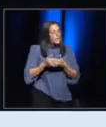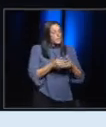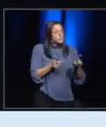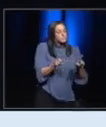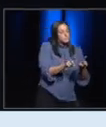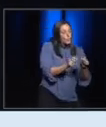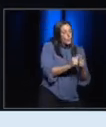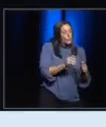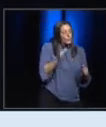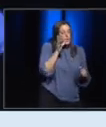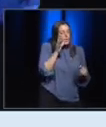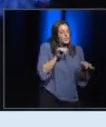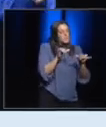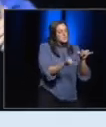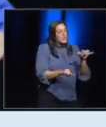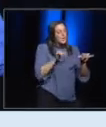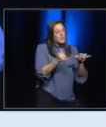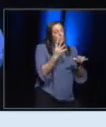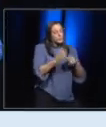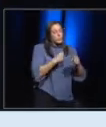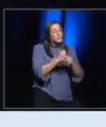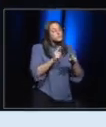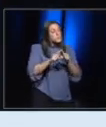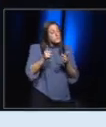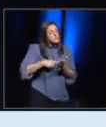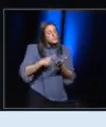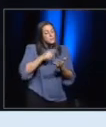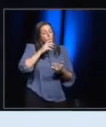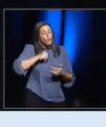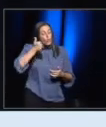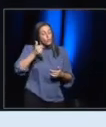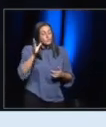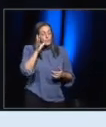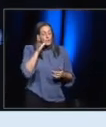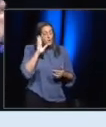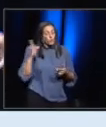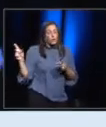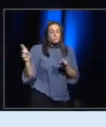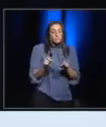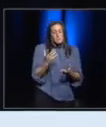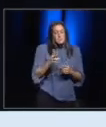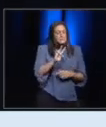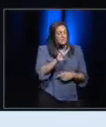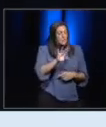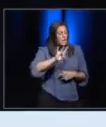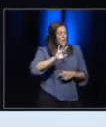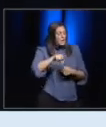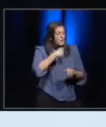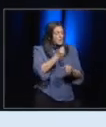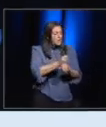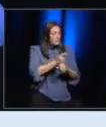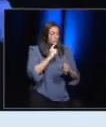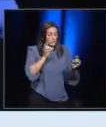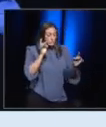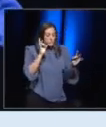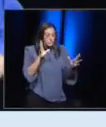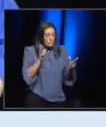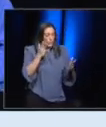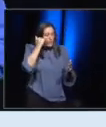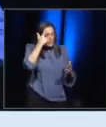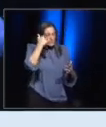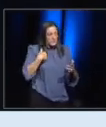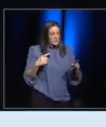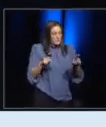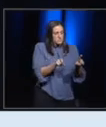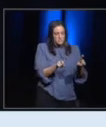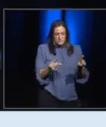years. But in extreme cases, older mothers will keep their offspring and even nurse them for 7 to 8 years, and it's kind of ridiculous looking. They're about as big as their